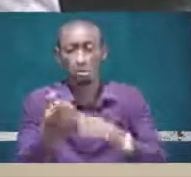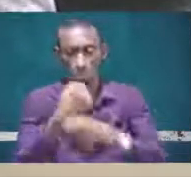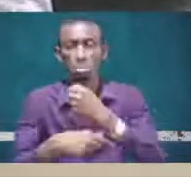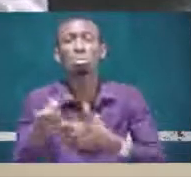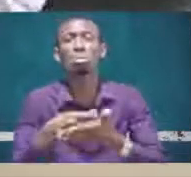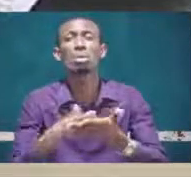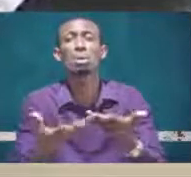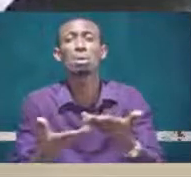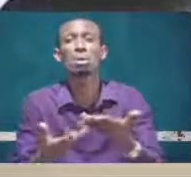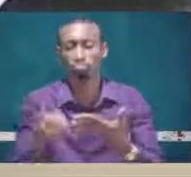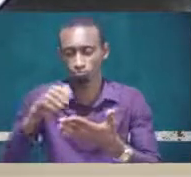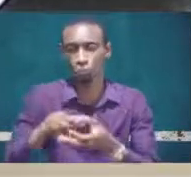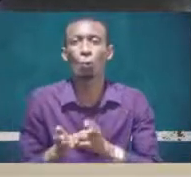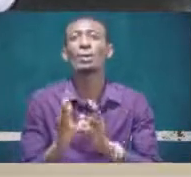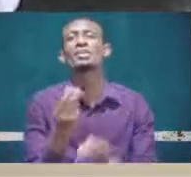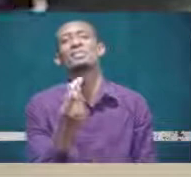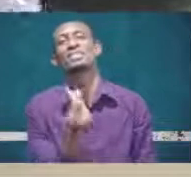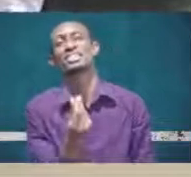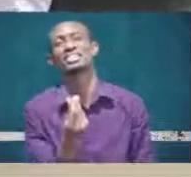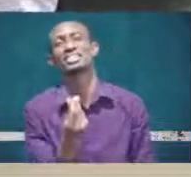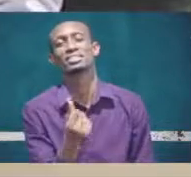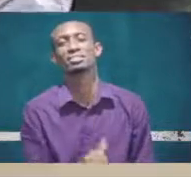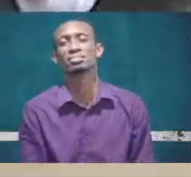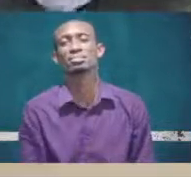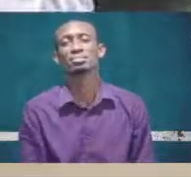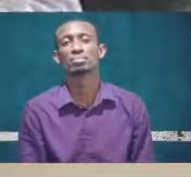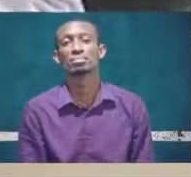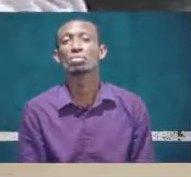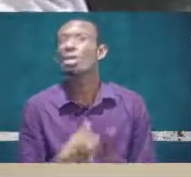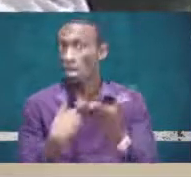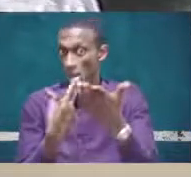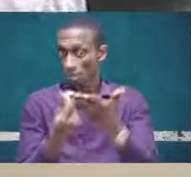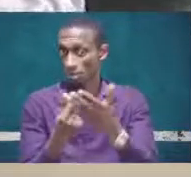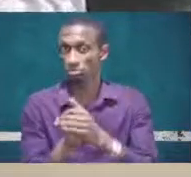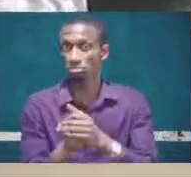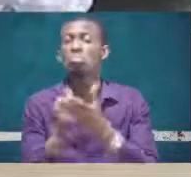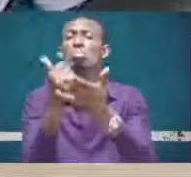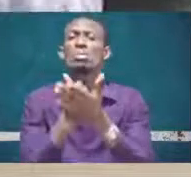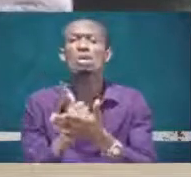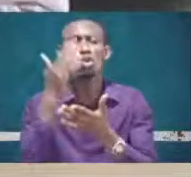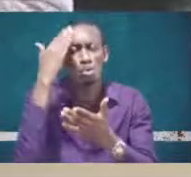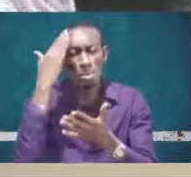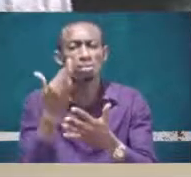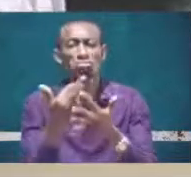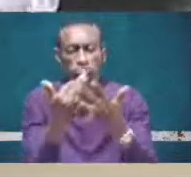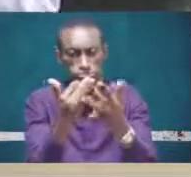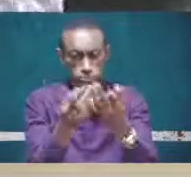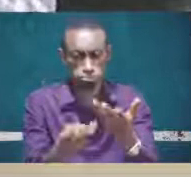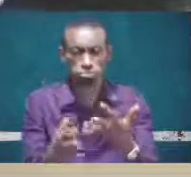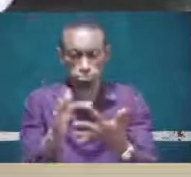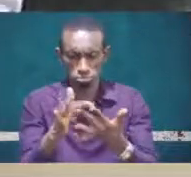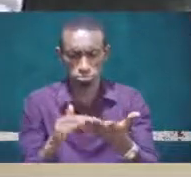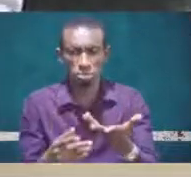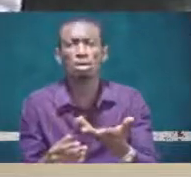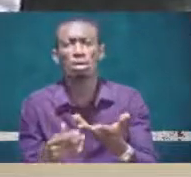is recorded in form of money, a unit of account. And with money, it helps you even to calculate. You're able to know how much you